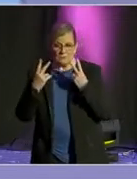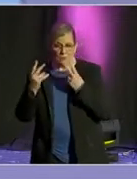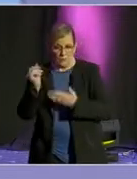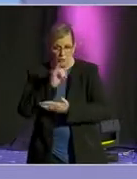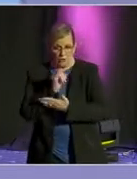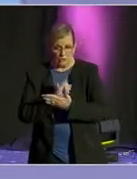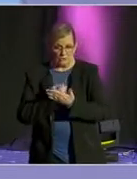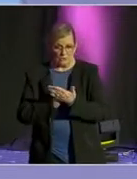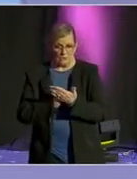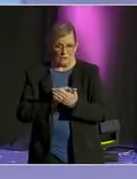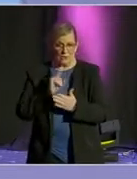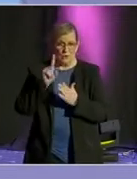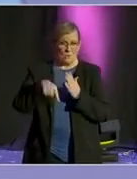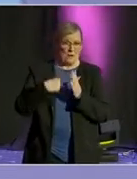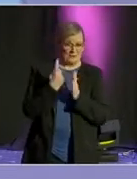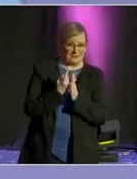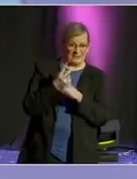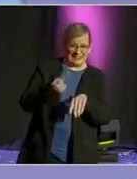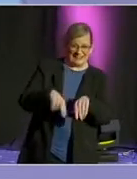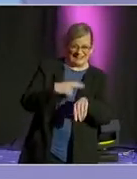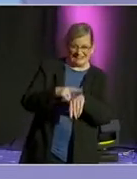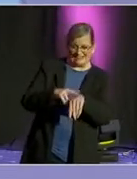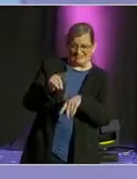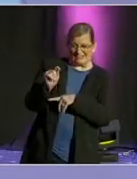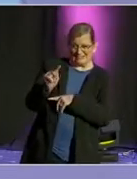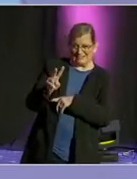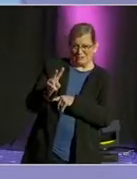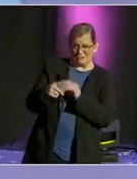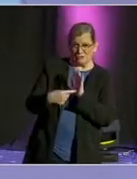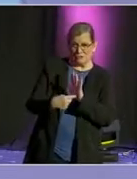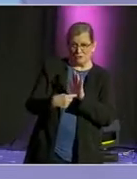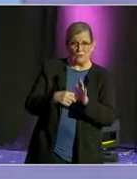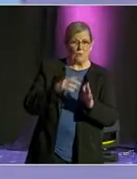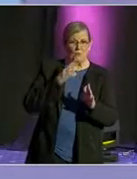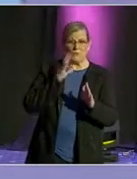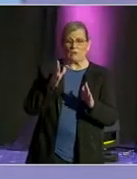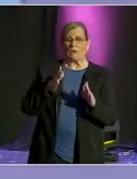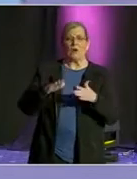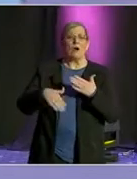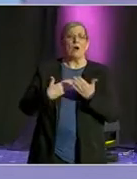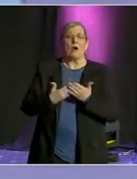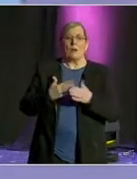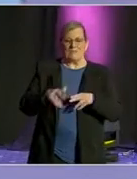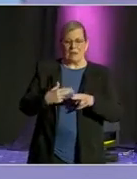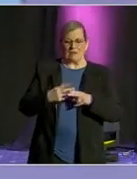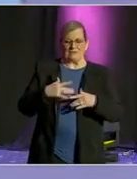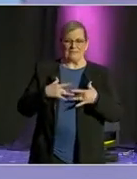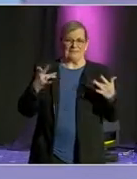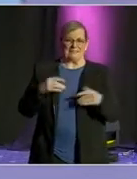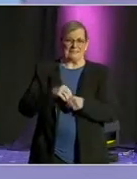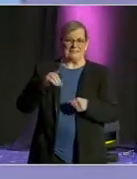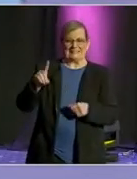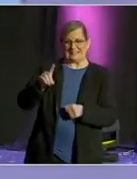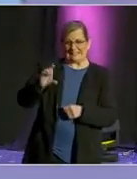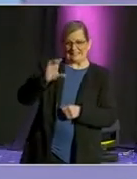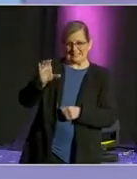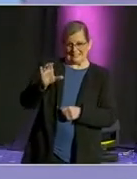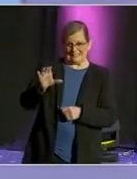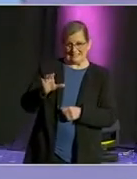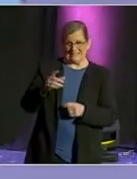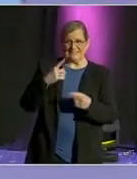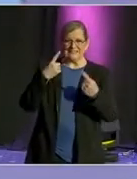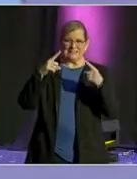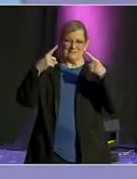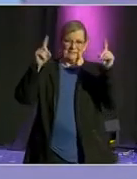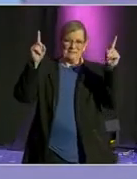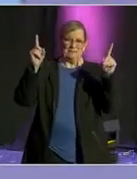1-hour nationally syndicated television show presented by Events DC, featuring this year's celebrity appearances and unforgettable